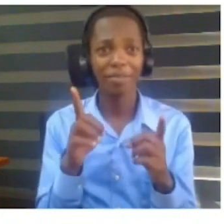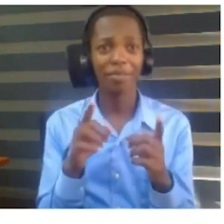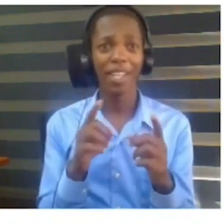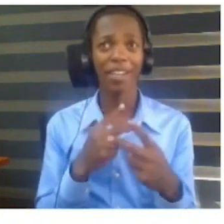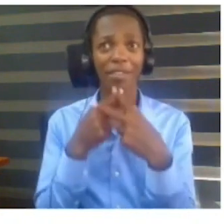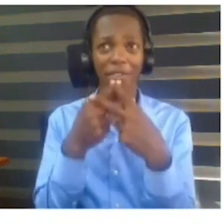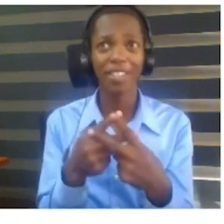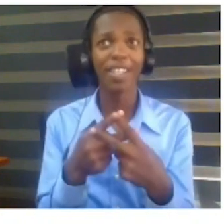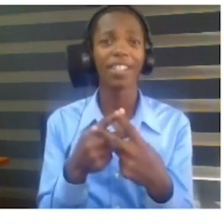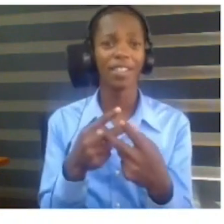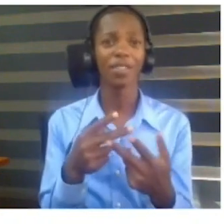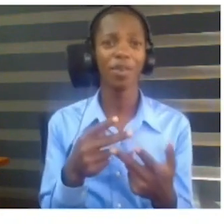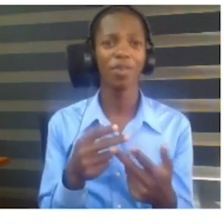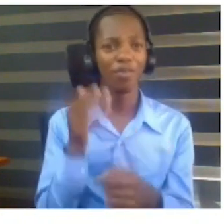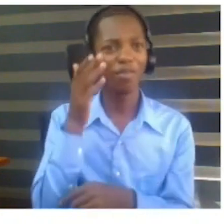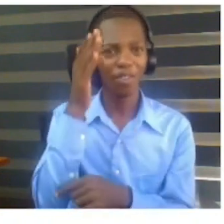in the future.